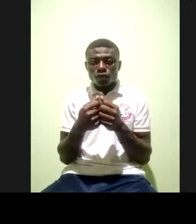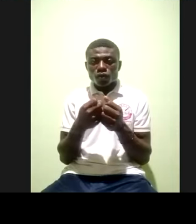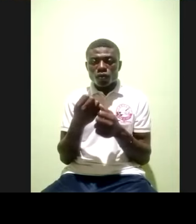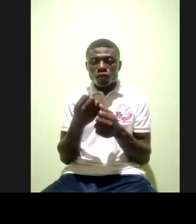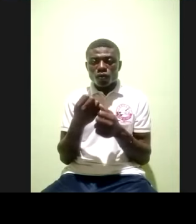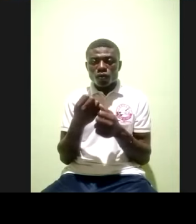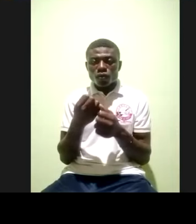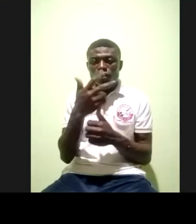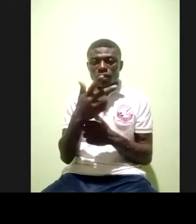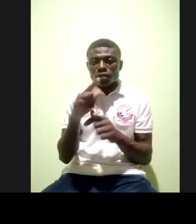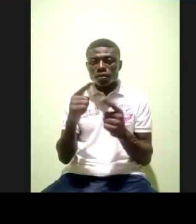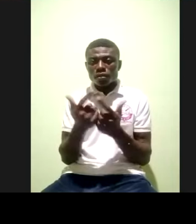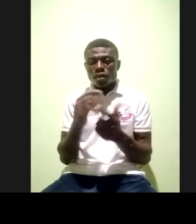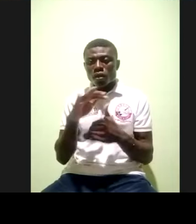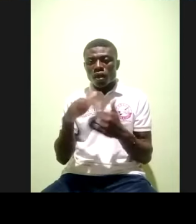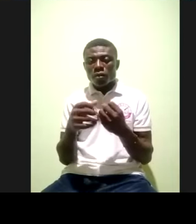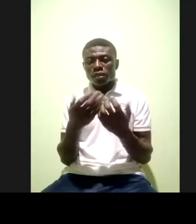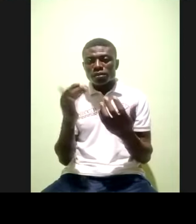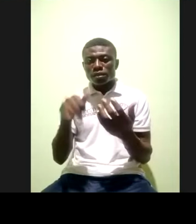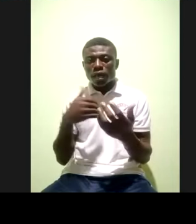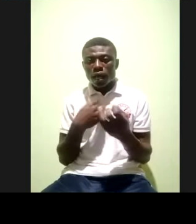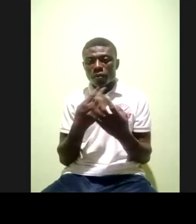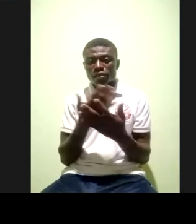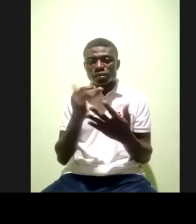how many rods here? What do you see the